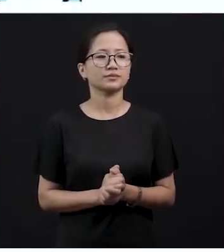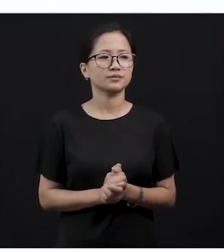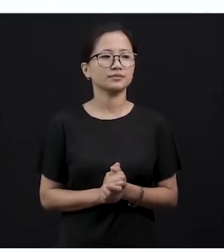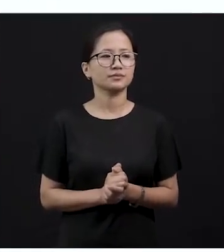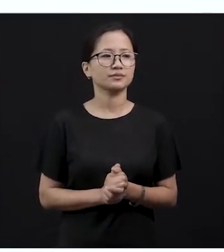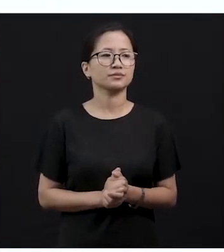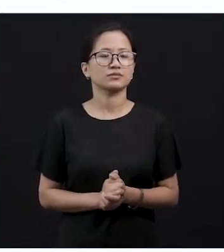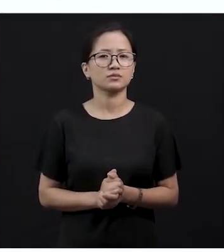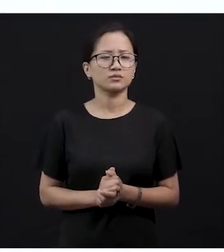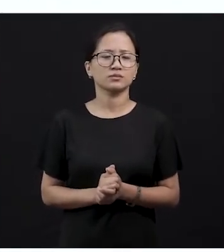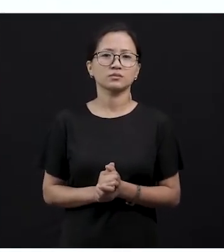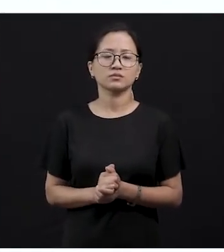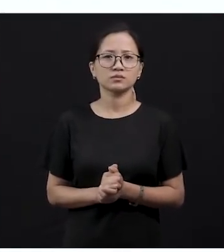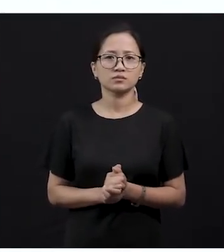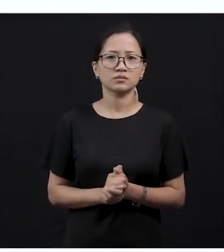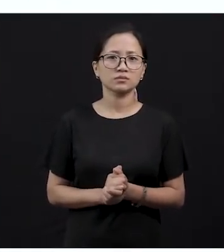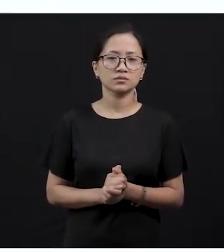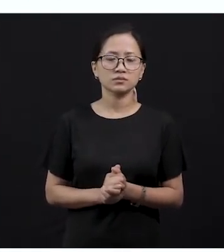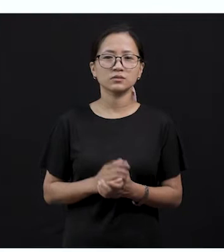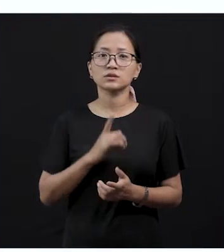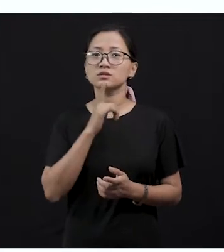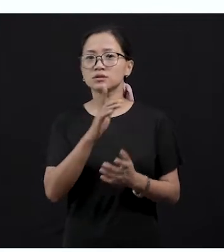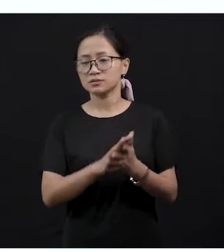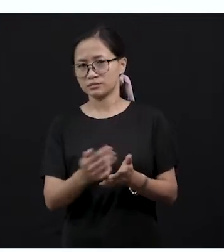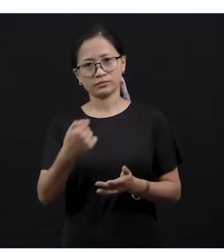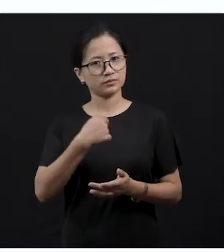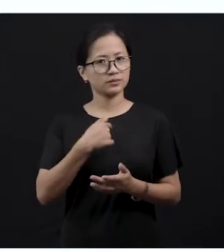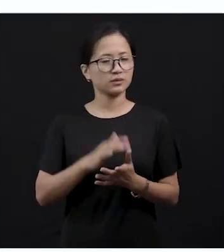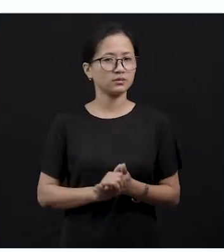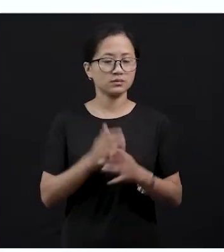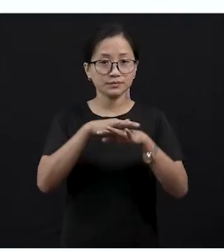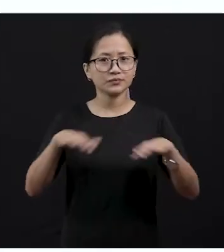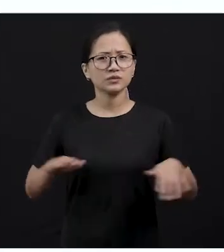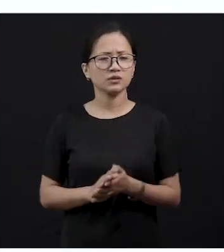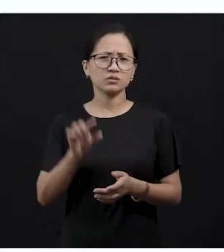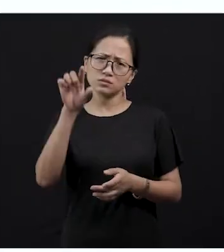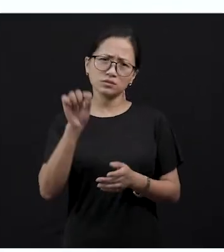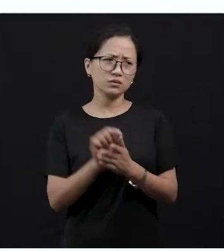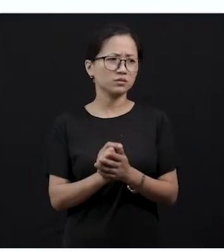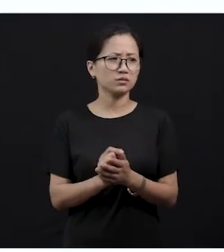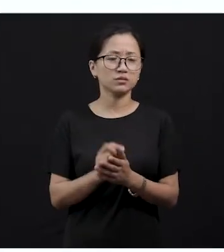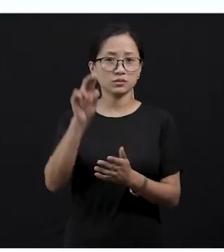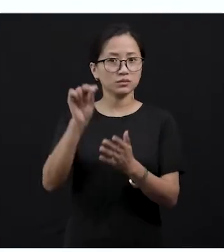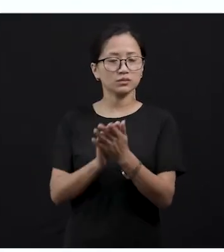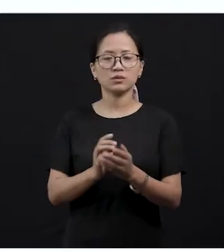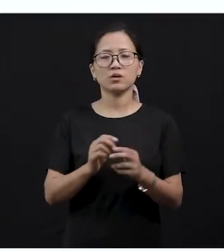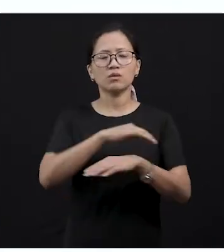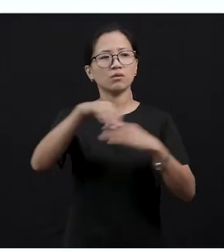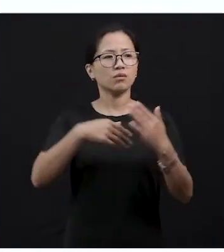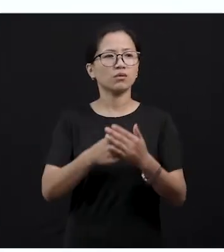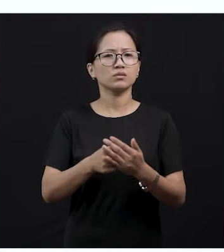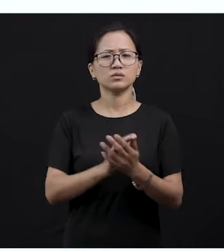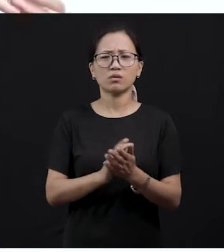organisms. The first, let us see, tell me, students, do organisms need food?